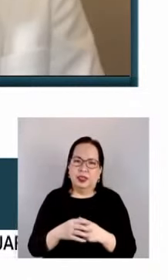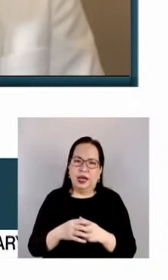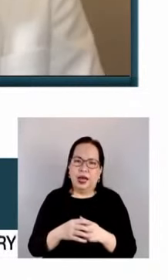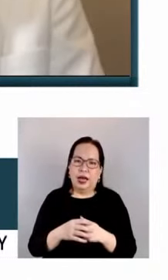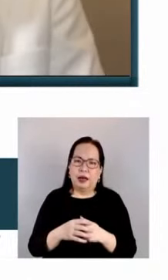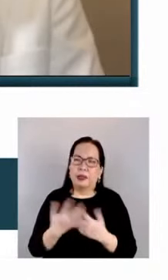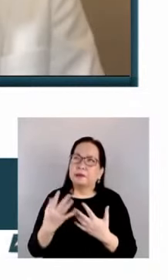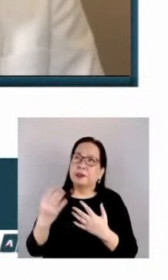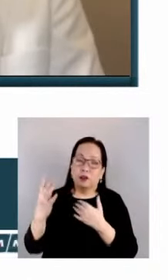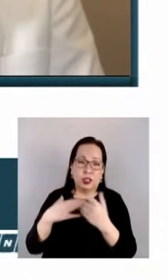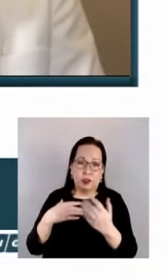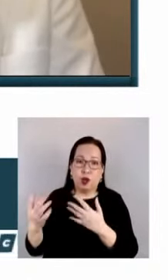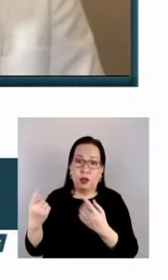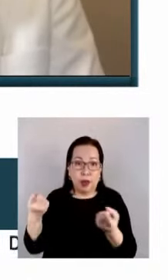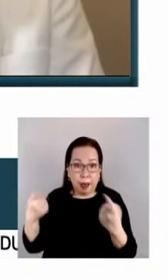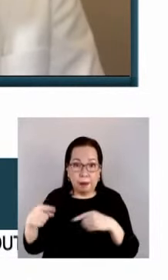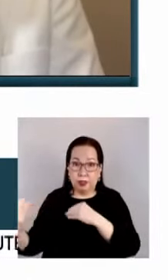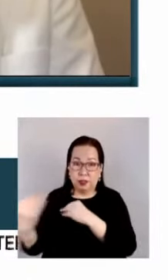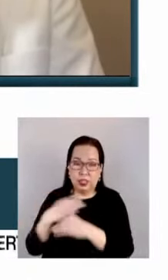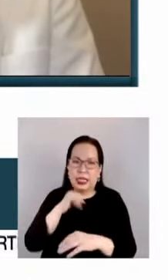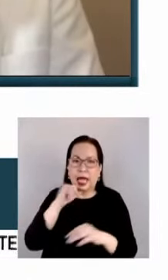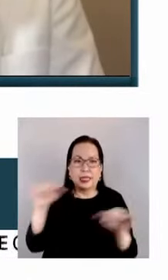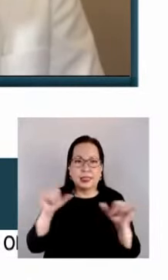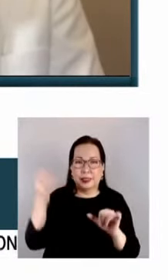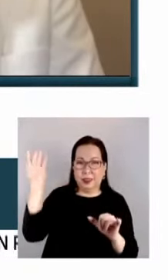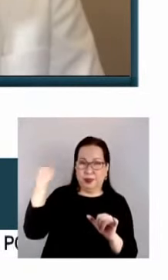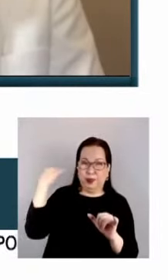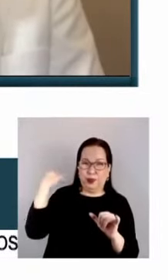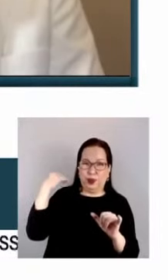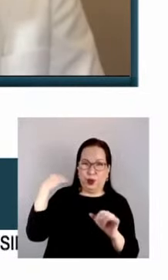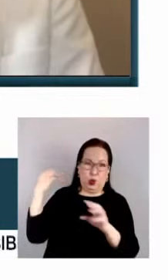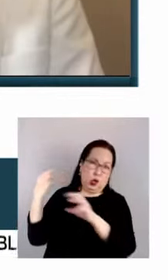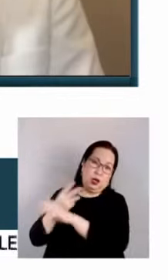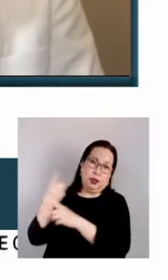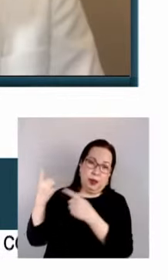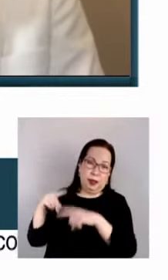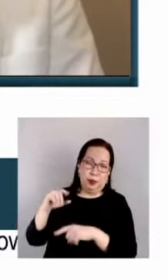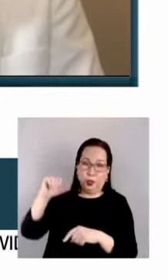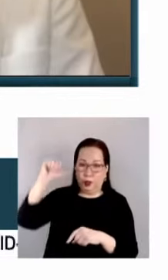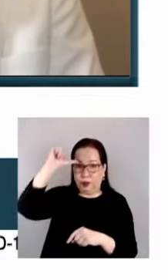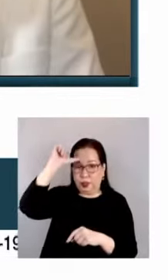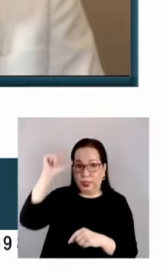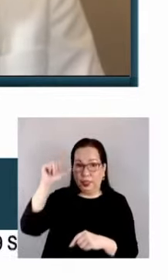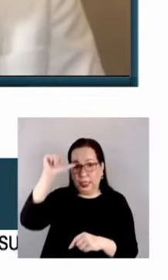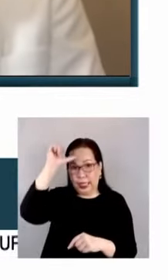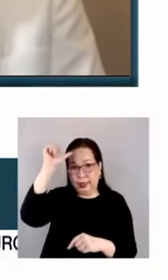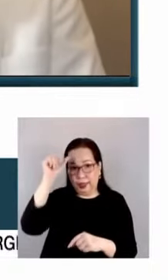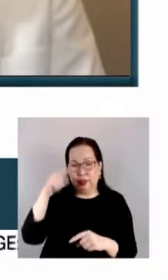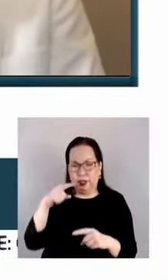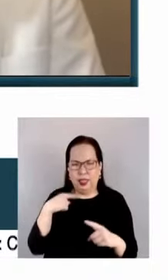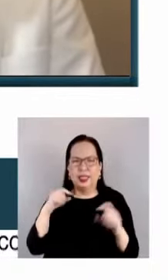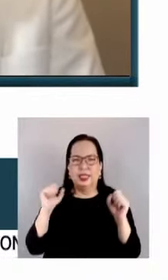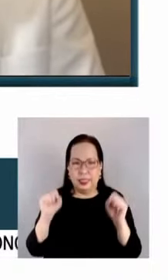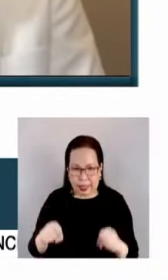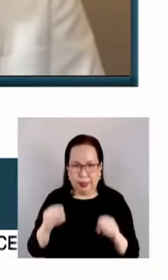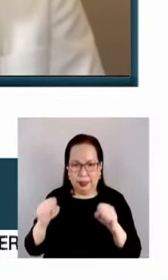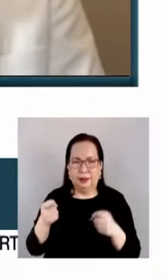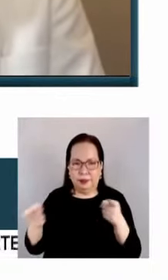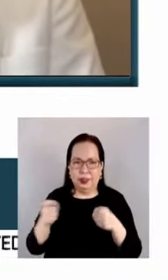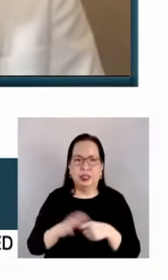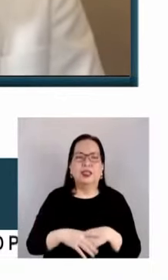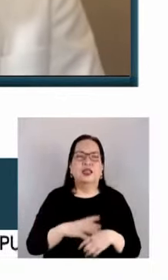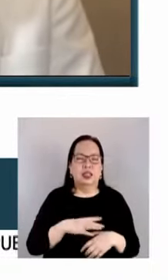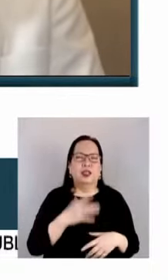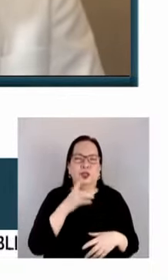our healthcare utilization compared to what we experienced with Delta. All right, so things are looking up, but we're not out of the woods just